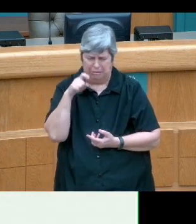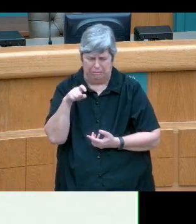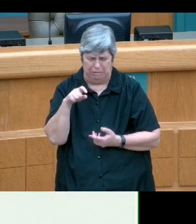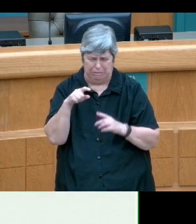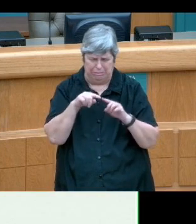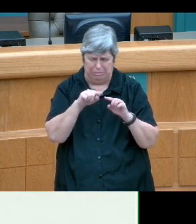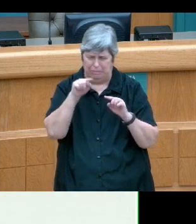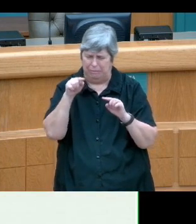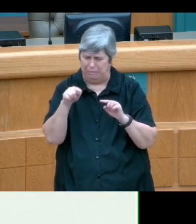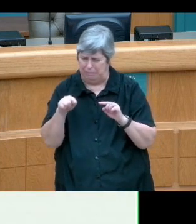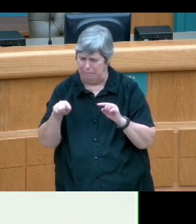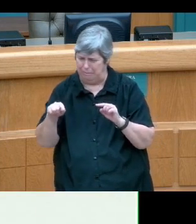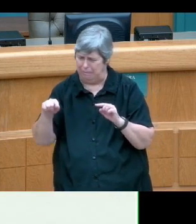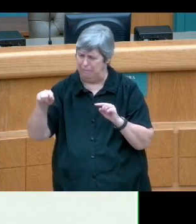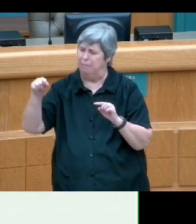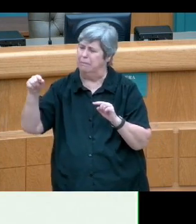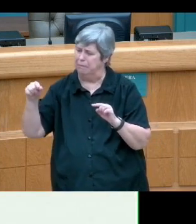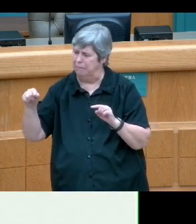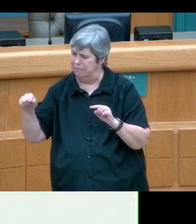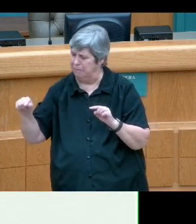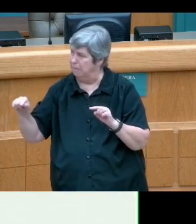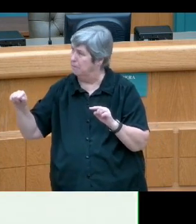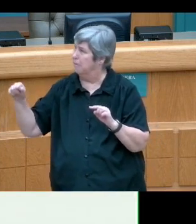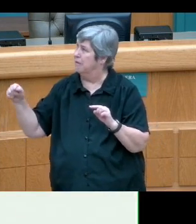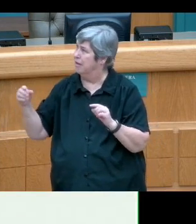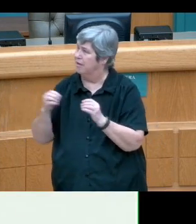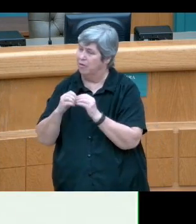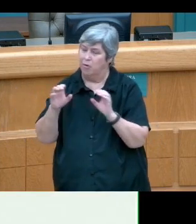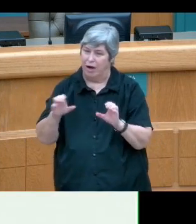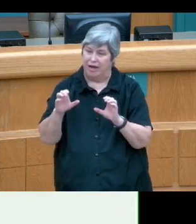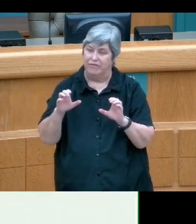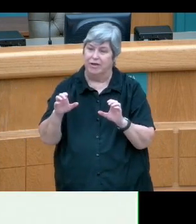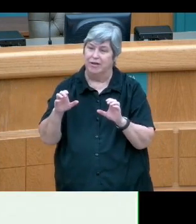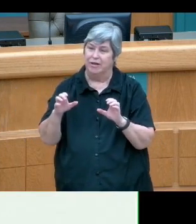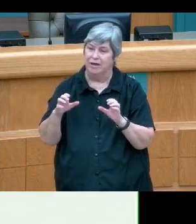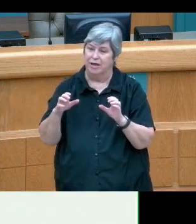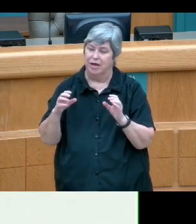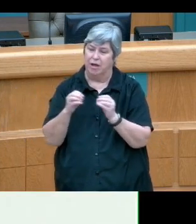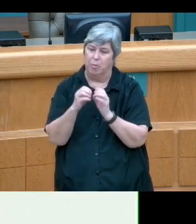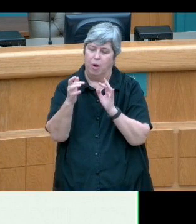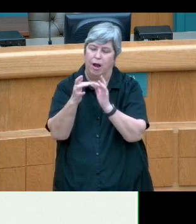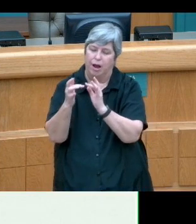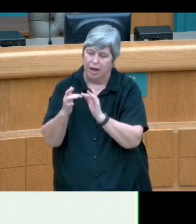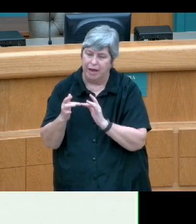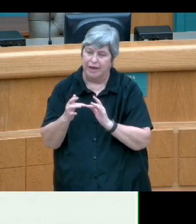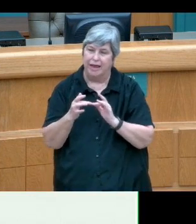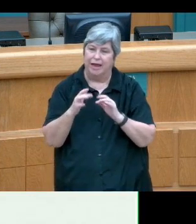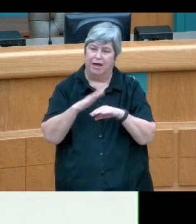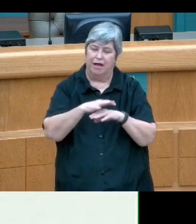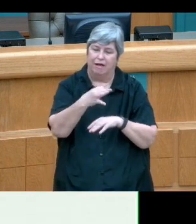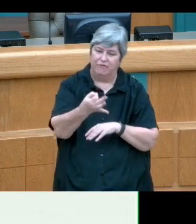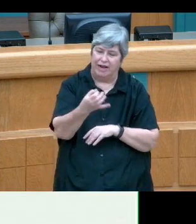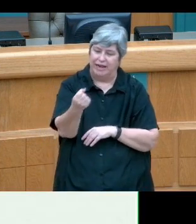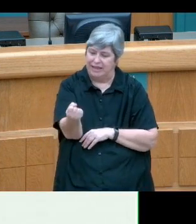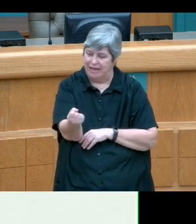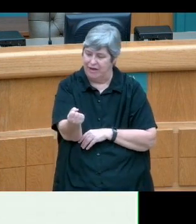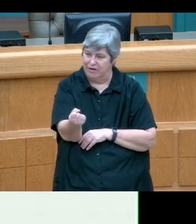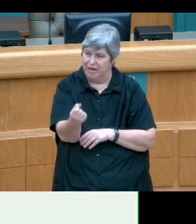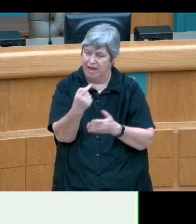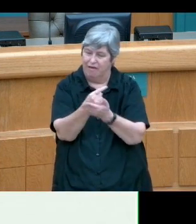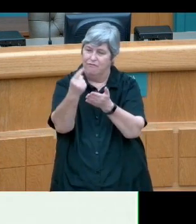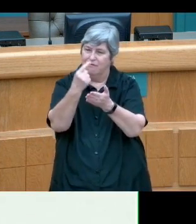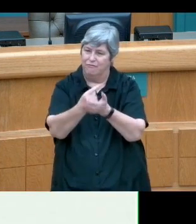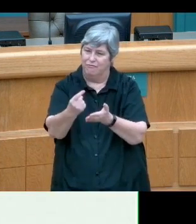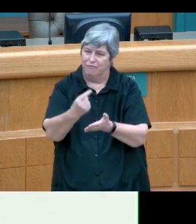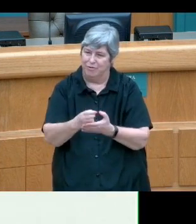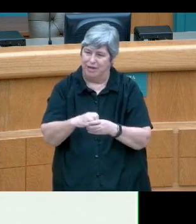pattern there, you're right, it does. There's more activity going on and more contacts on Fridays and Saturdays, week after